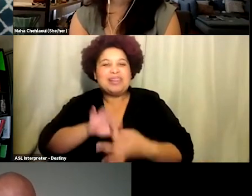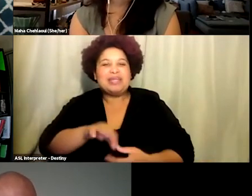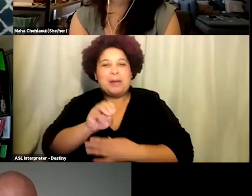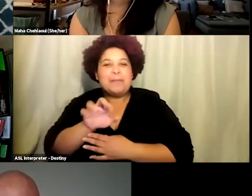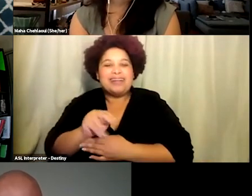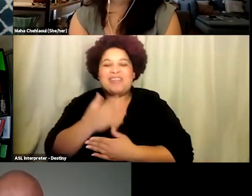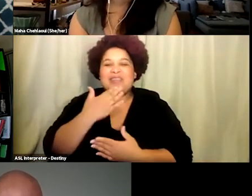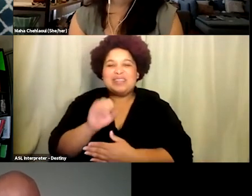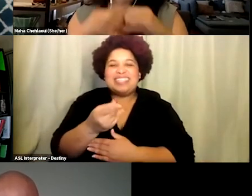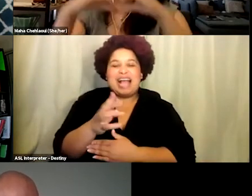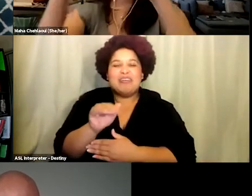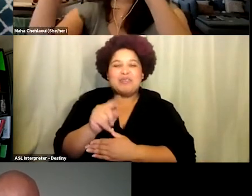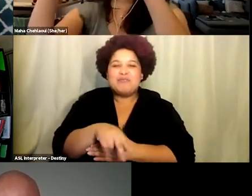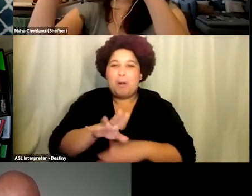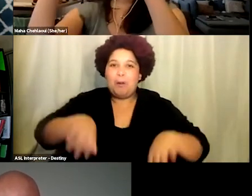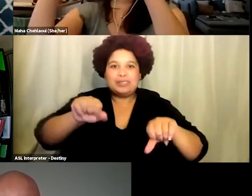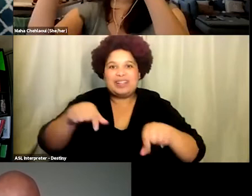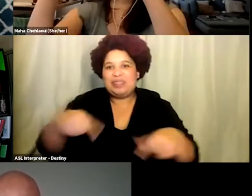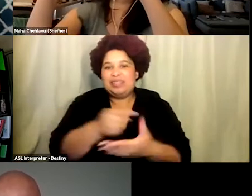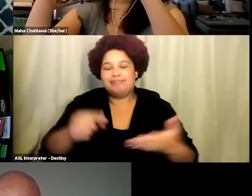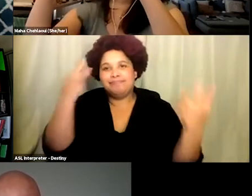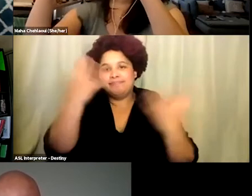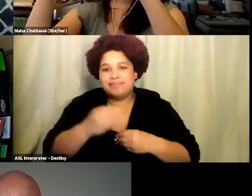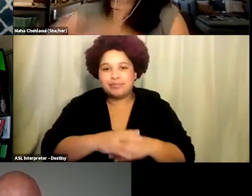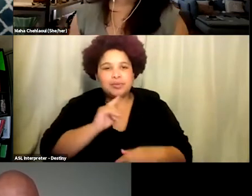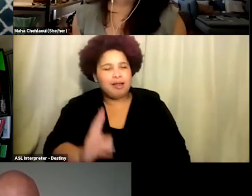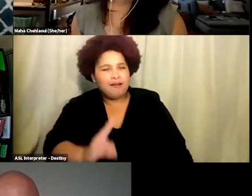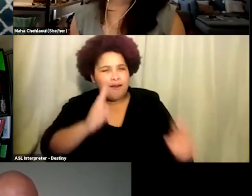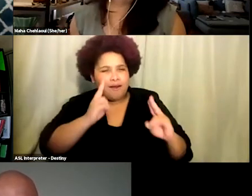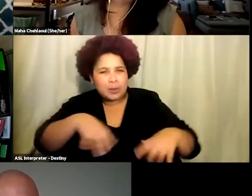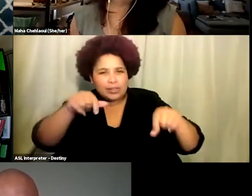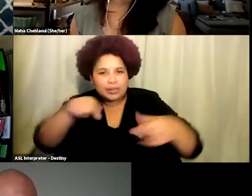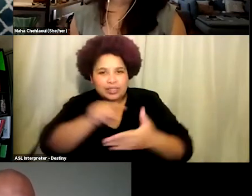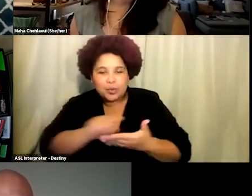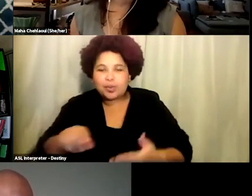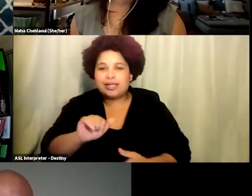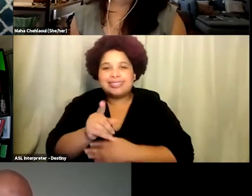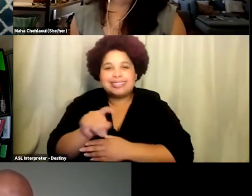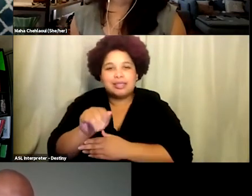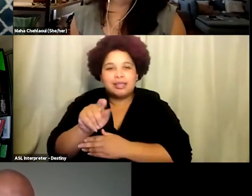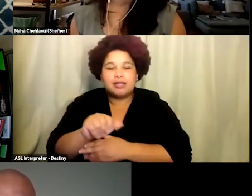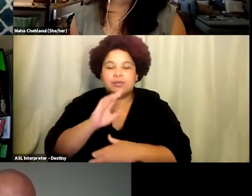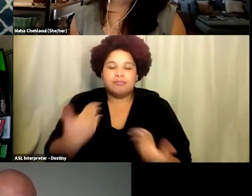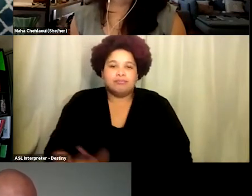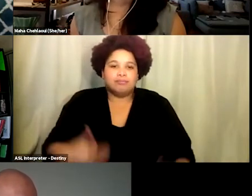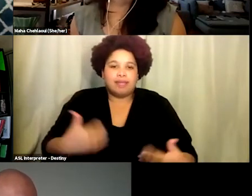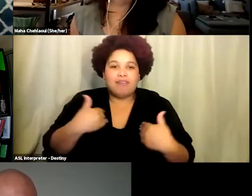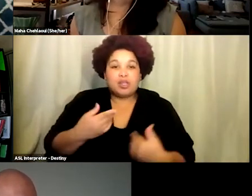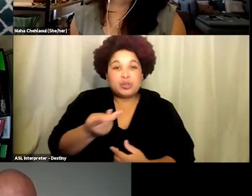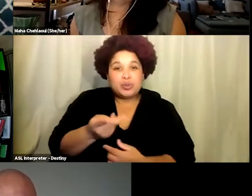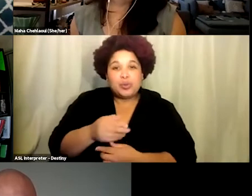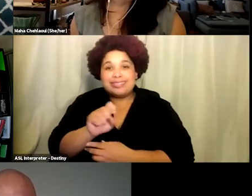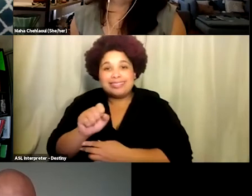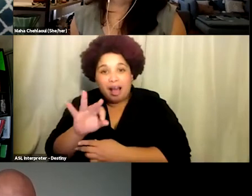beautiful week. Oh, it was our honor to host this week. And Azita, that's fantastic. Having you and Assaf here together.